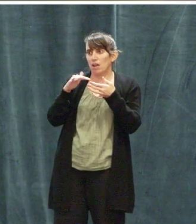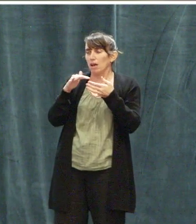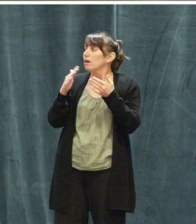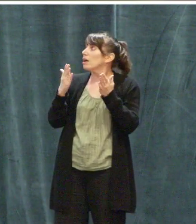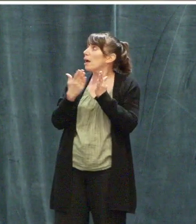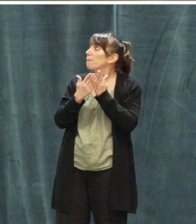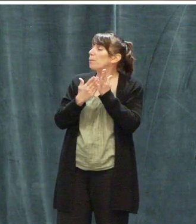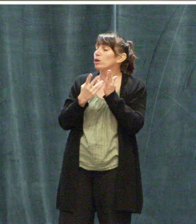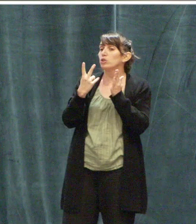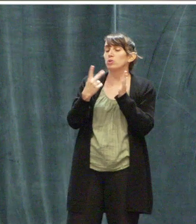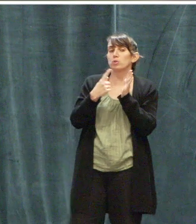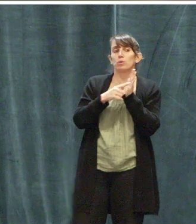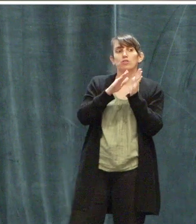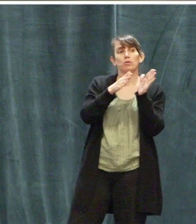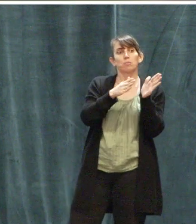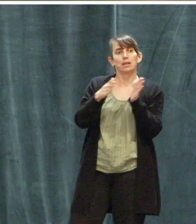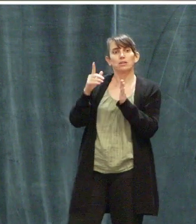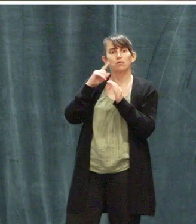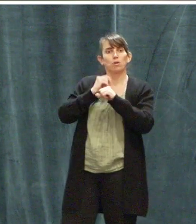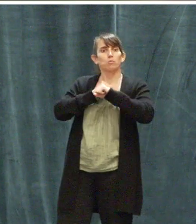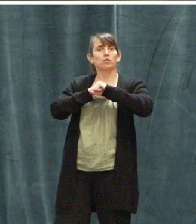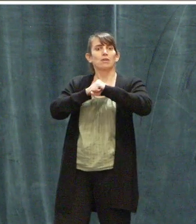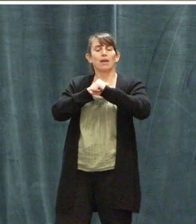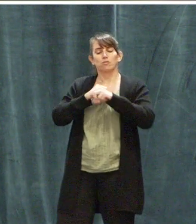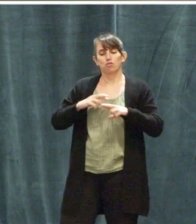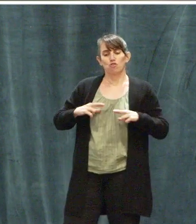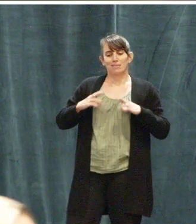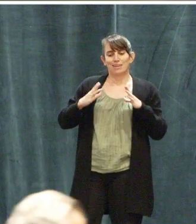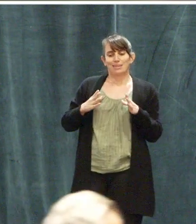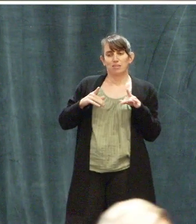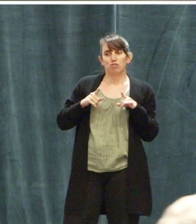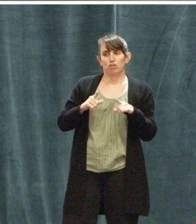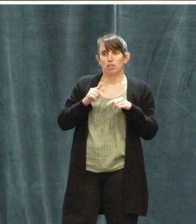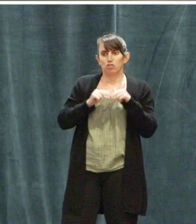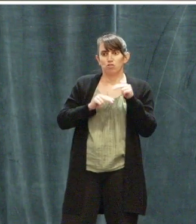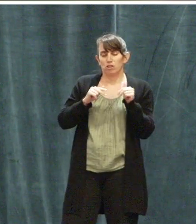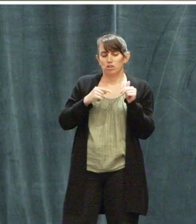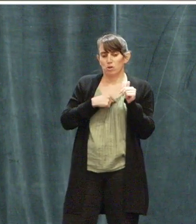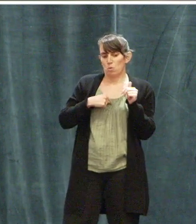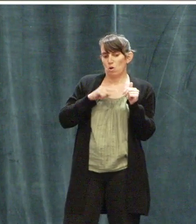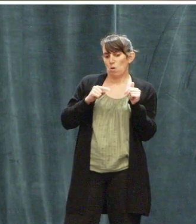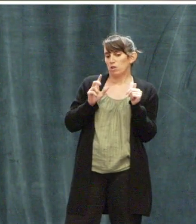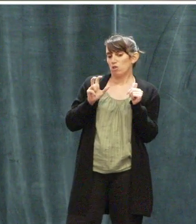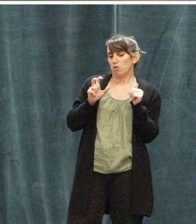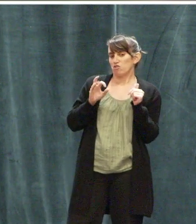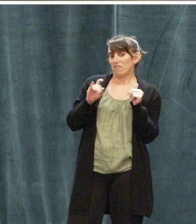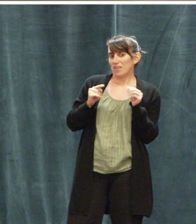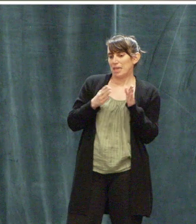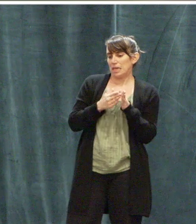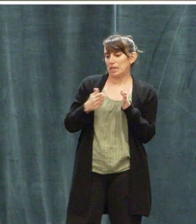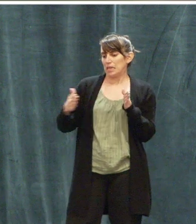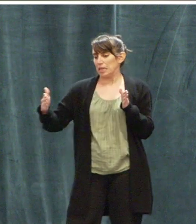this, what are your plans to protect residents during this construction? We are only 300 feet away from the wall in the